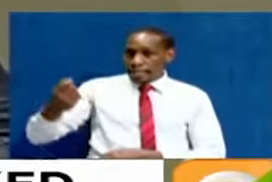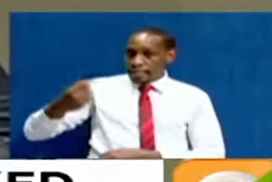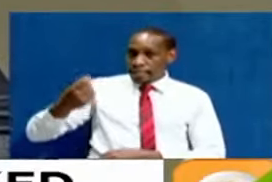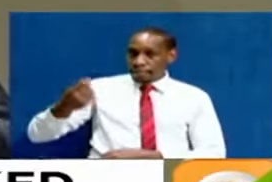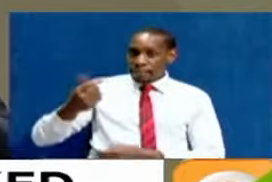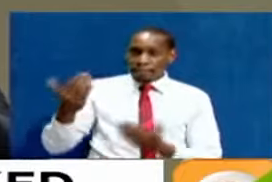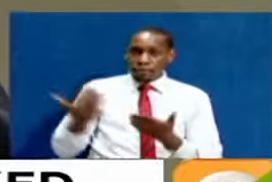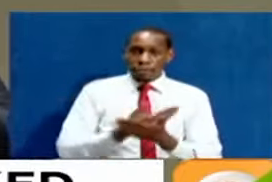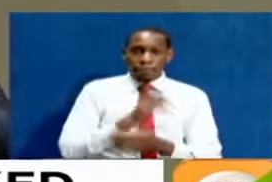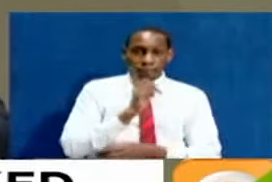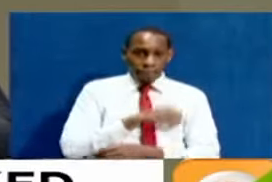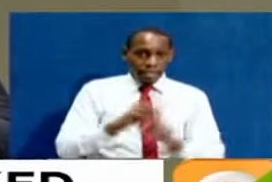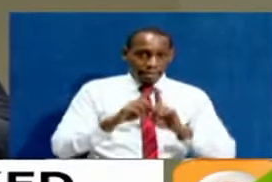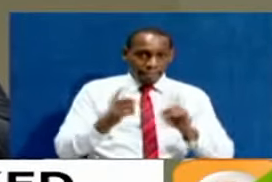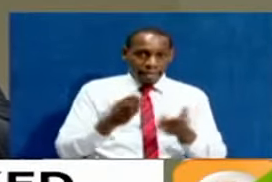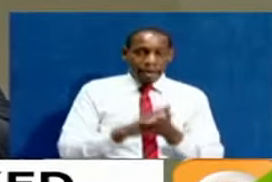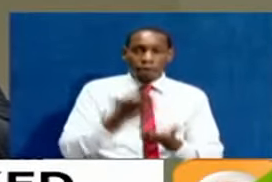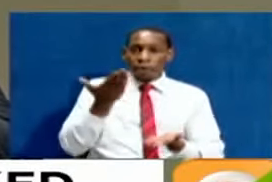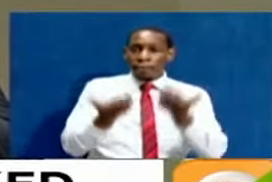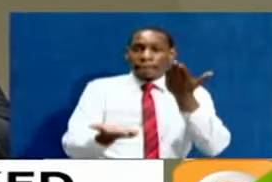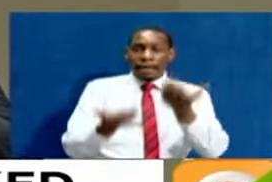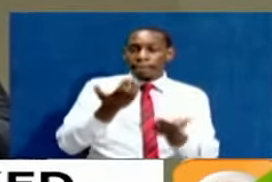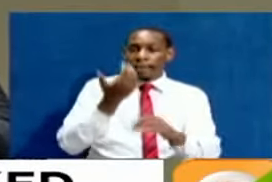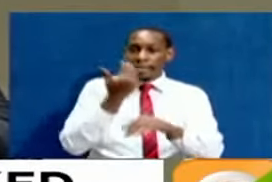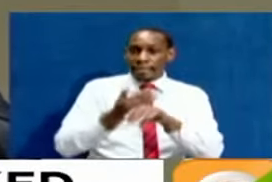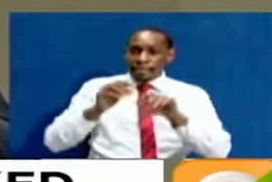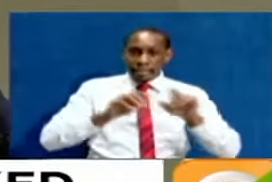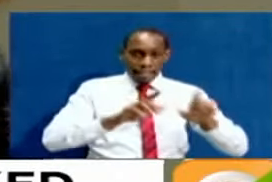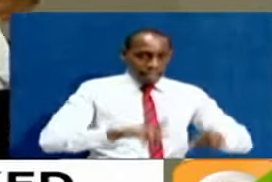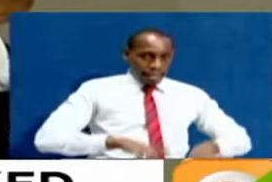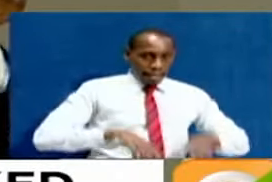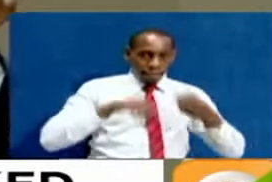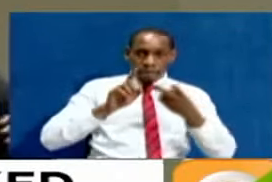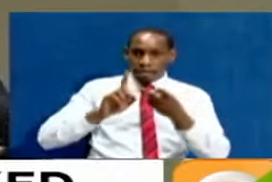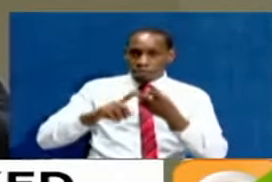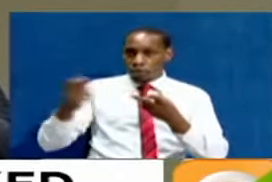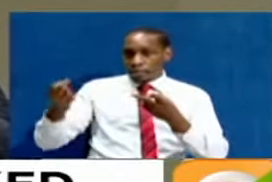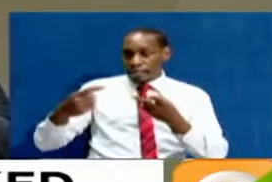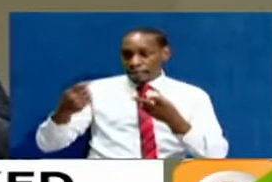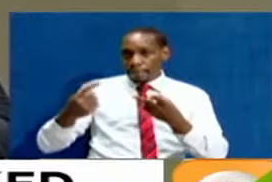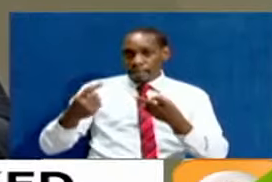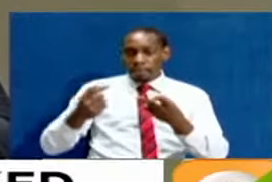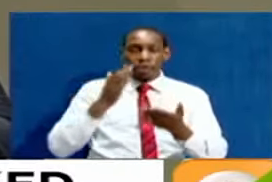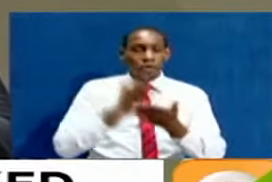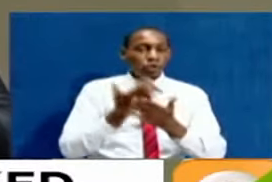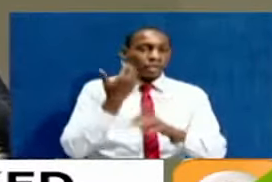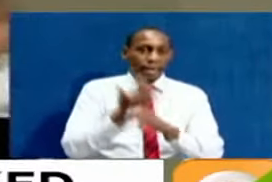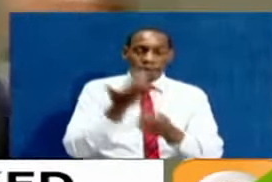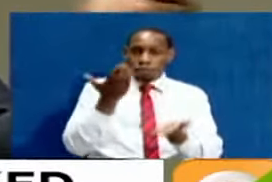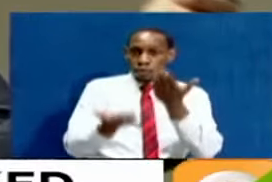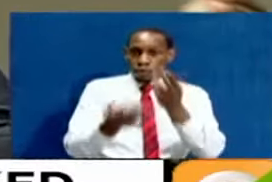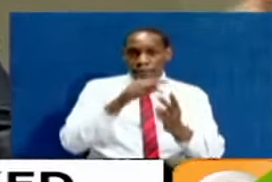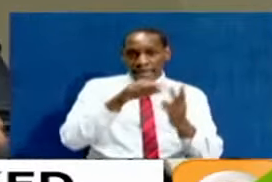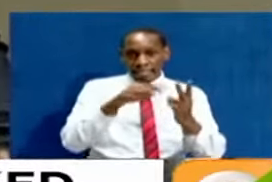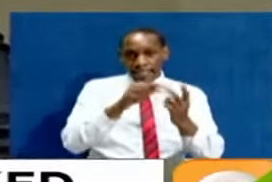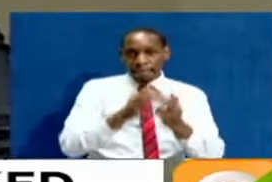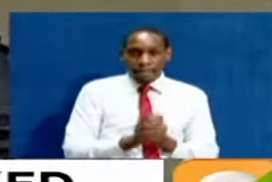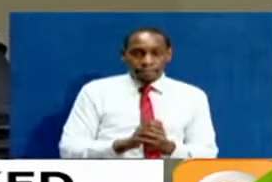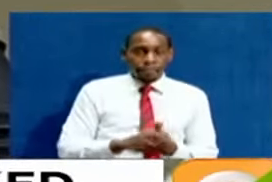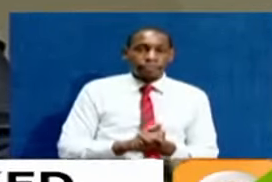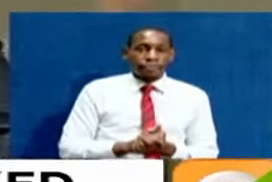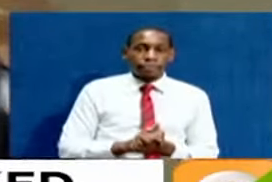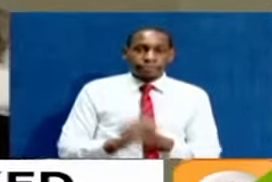going away. But this is the delicate balancing act of lives and livelihoods. Very, very delicate. On the